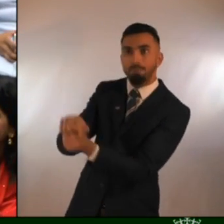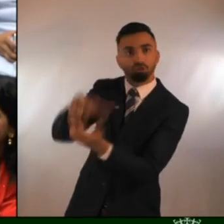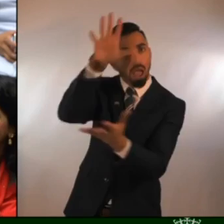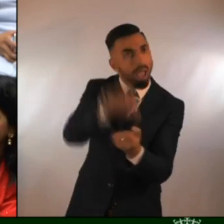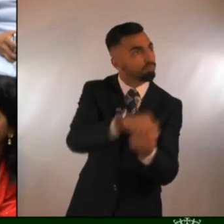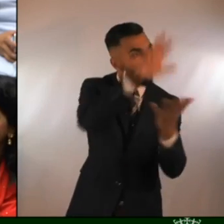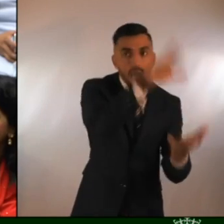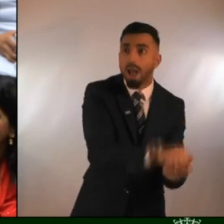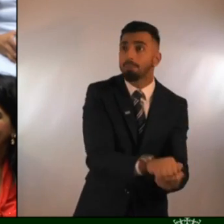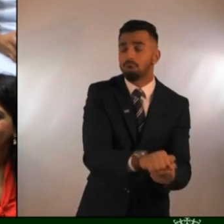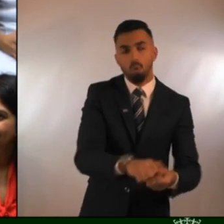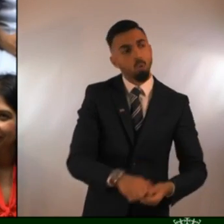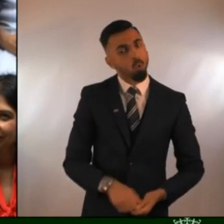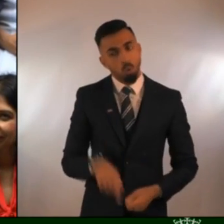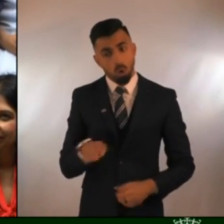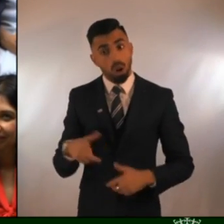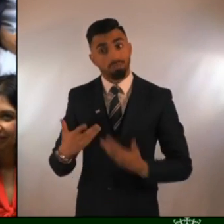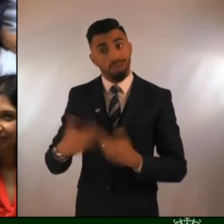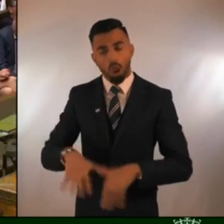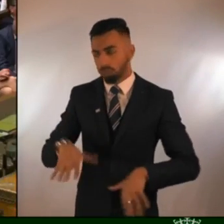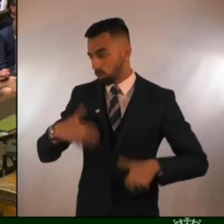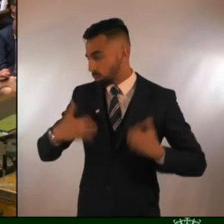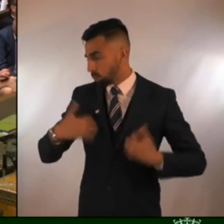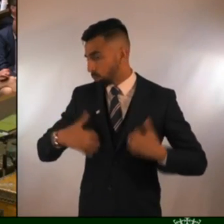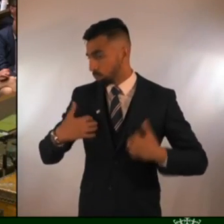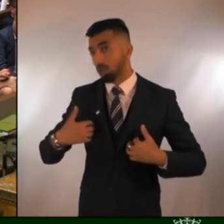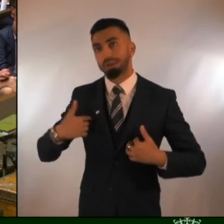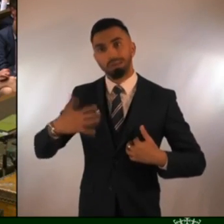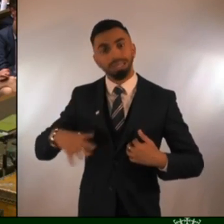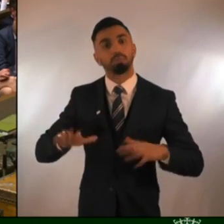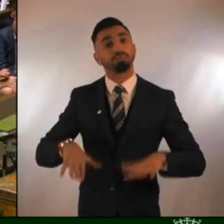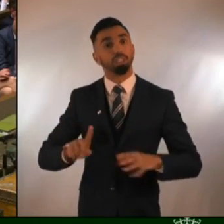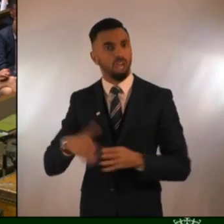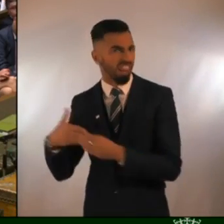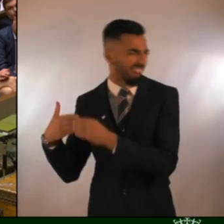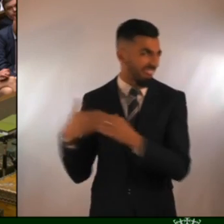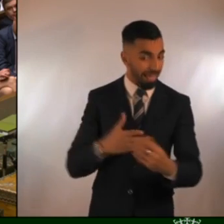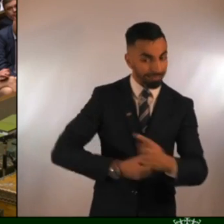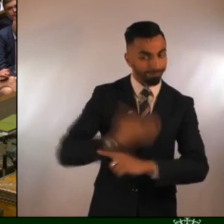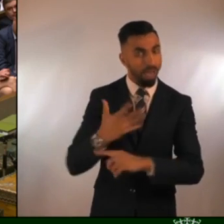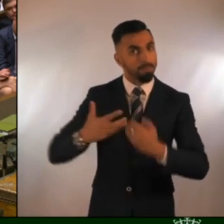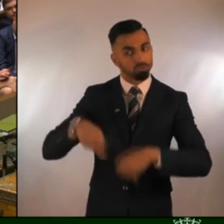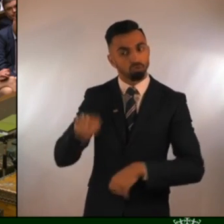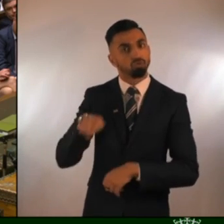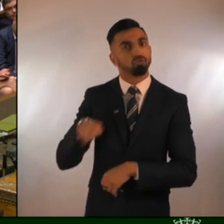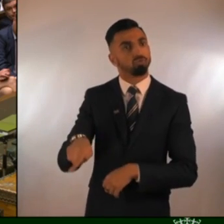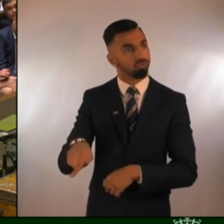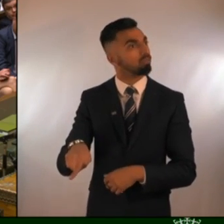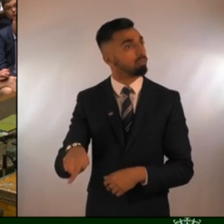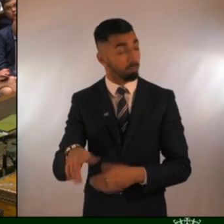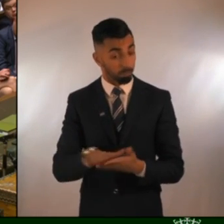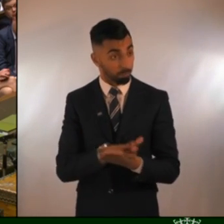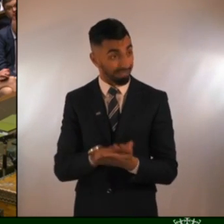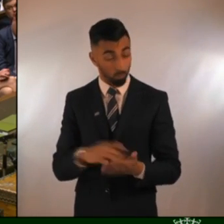technology where Britain can lead the world over the next decade. I can announce today that we will invest at least